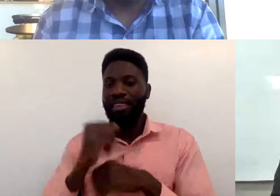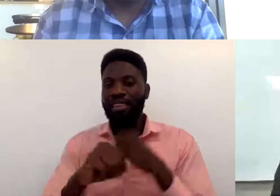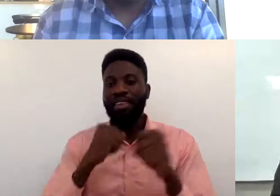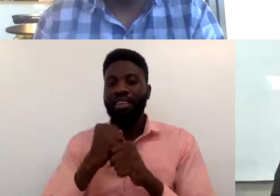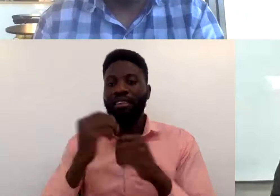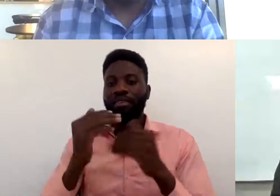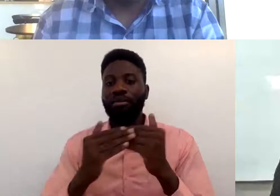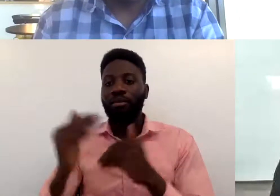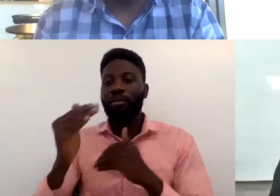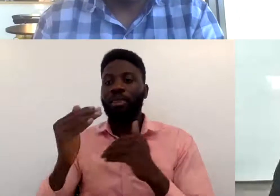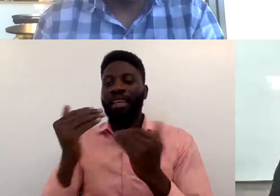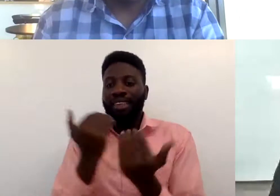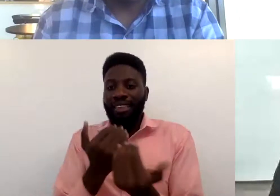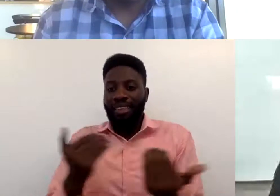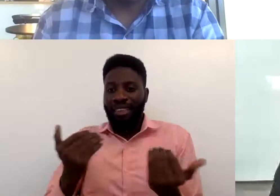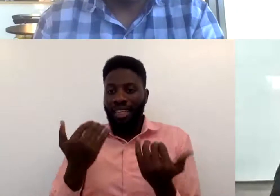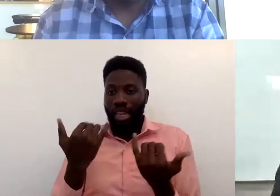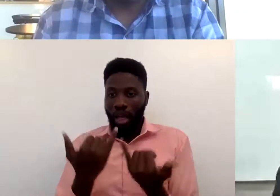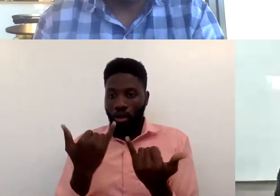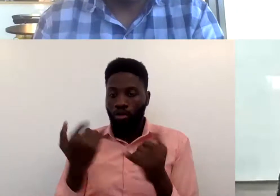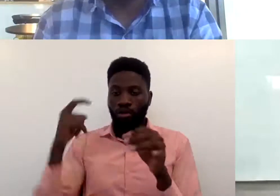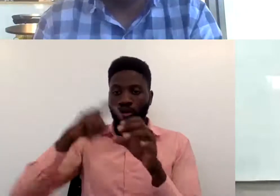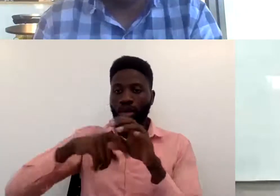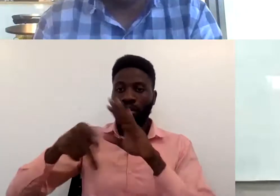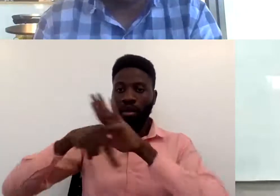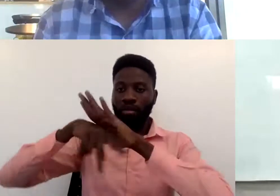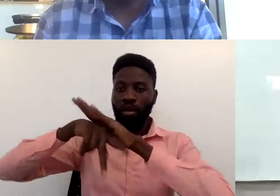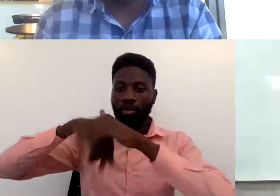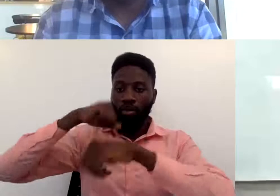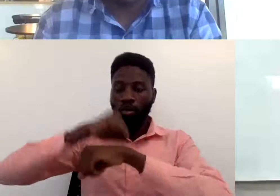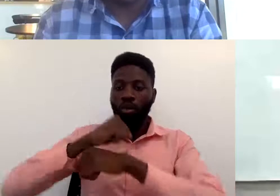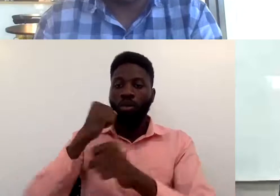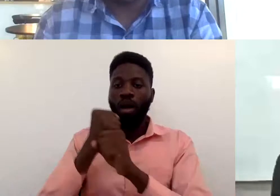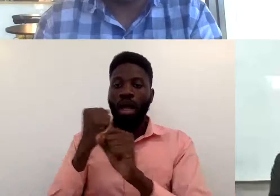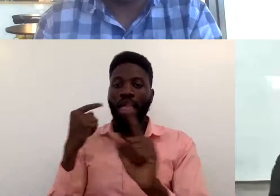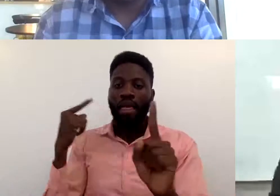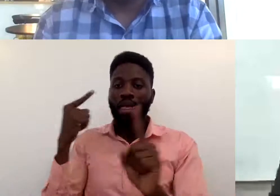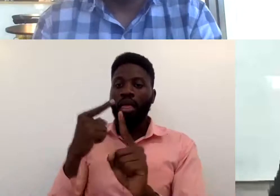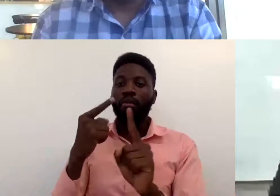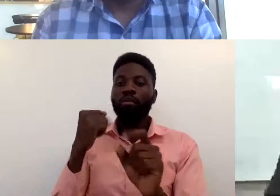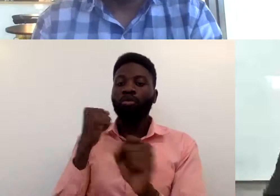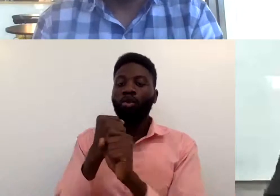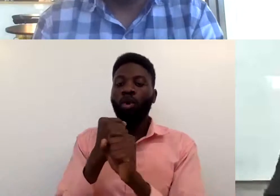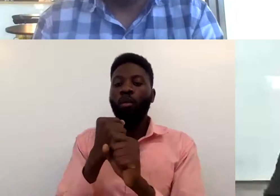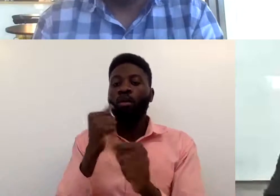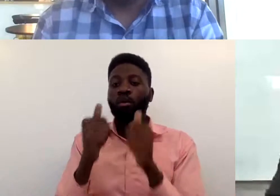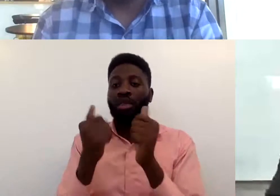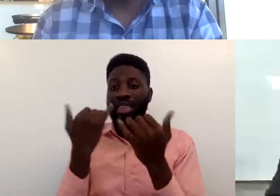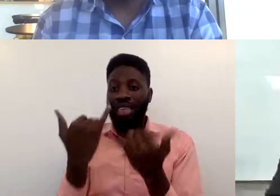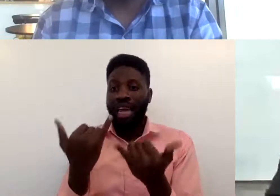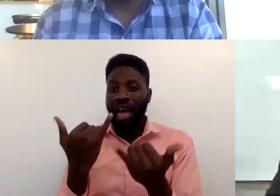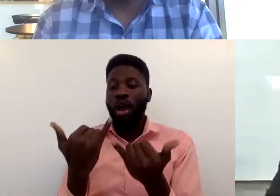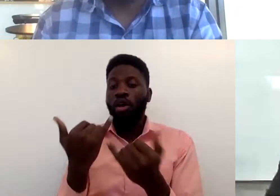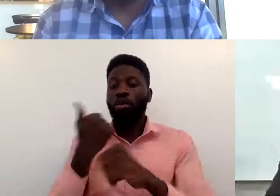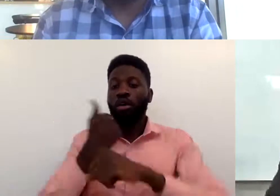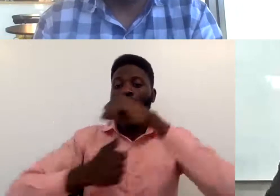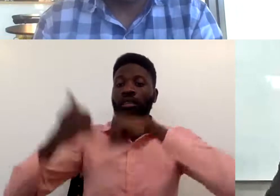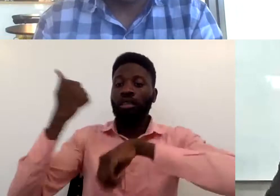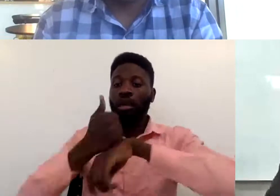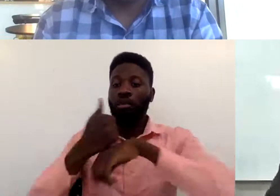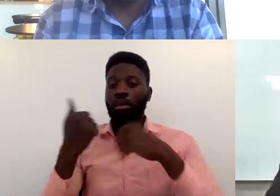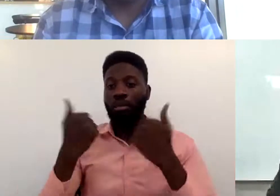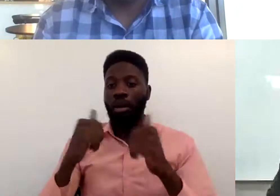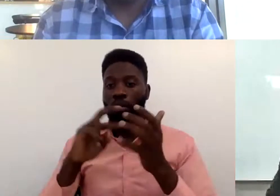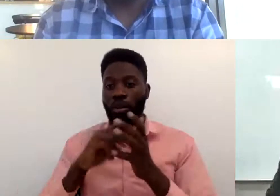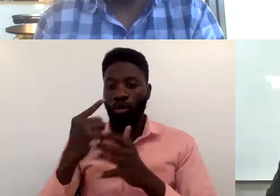the young children entering into primary school will be working for jobs that are not even created yet, which means that even the youth